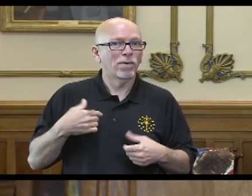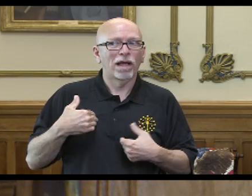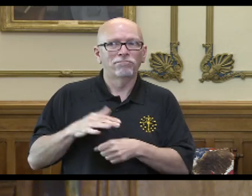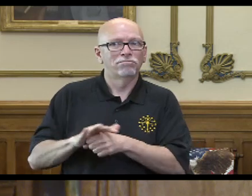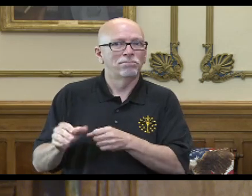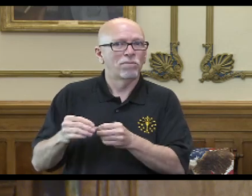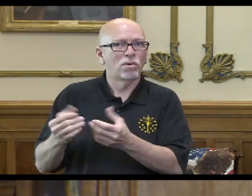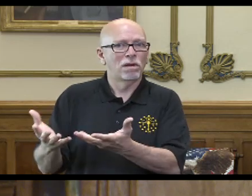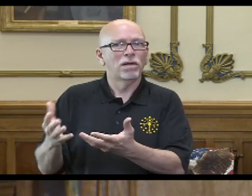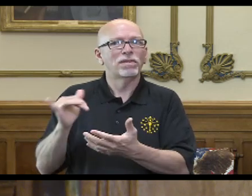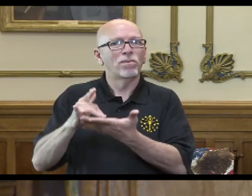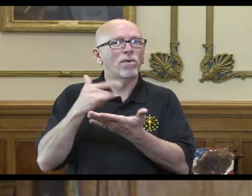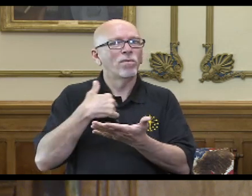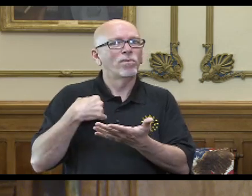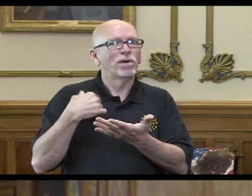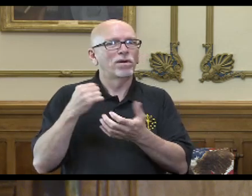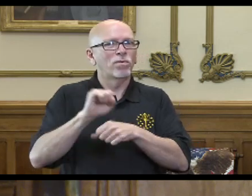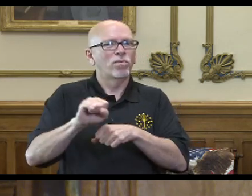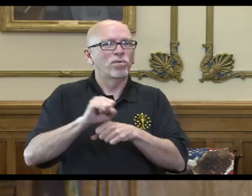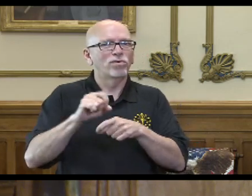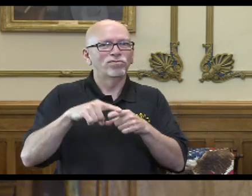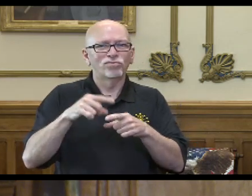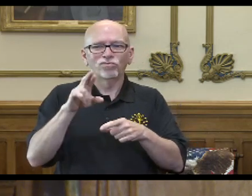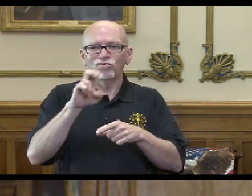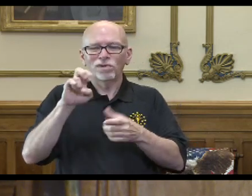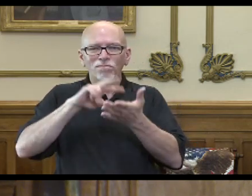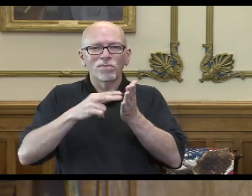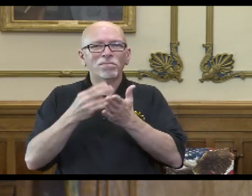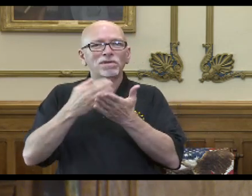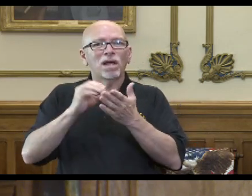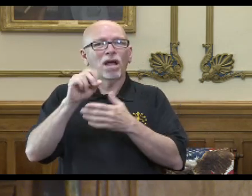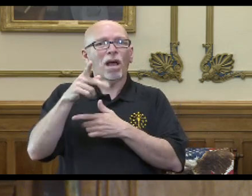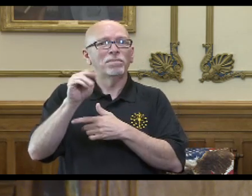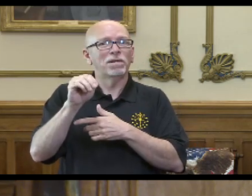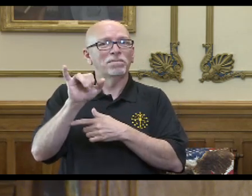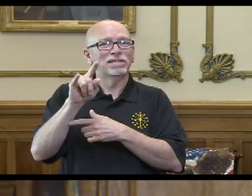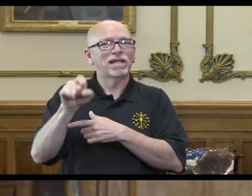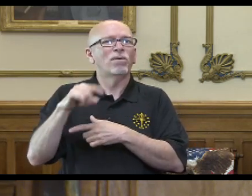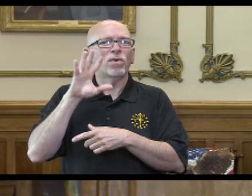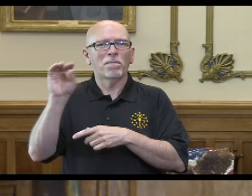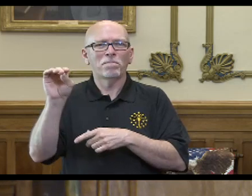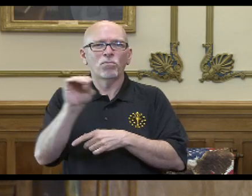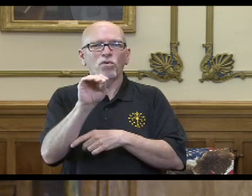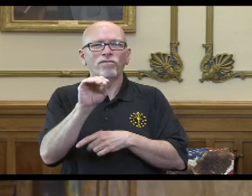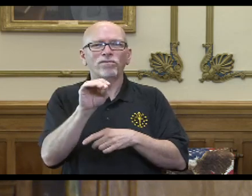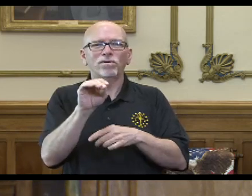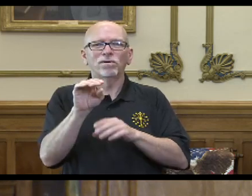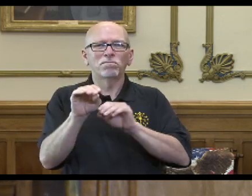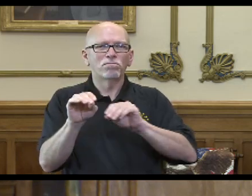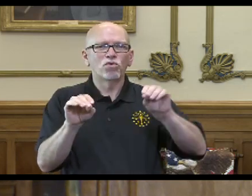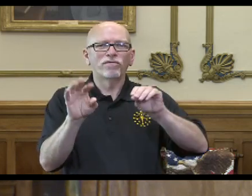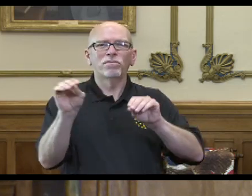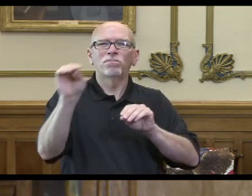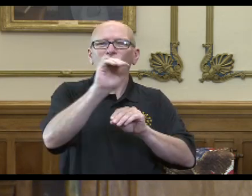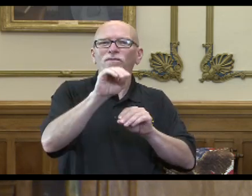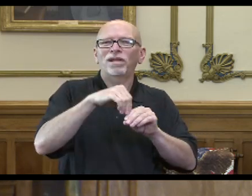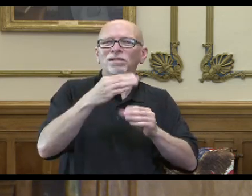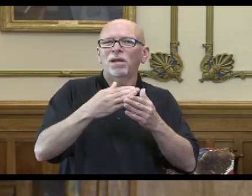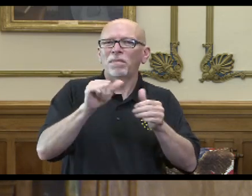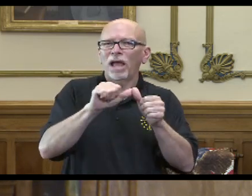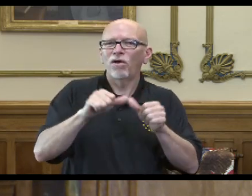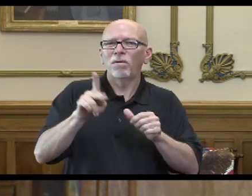And that's why we are working to repurpose some of the Optum sites to move them to areas within communities that communities